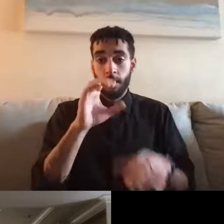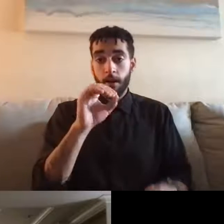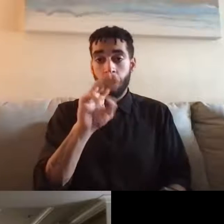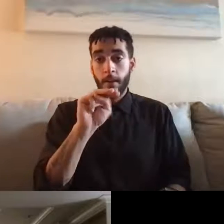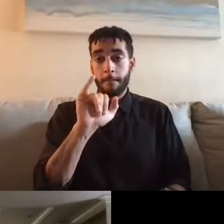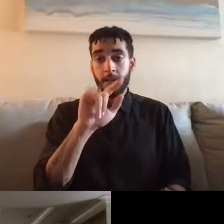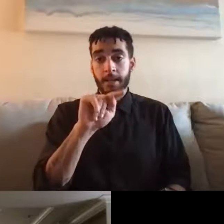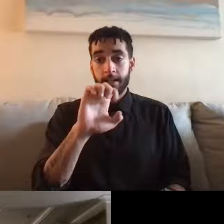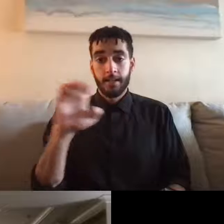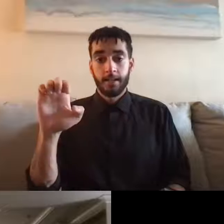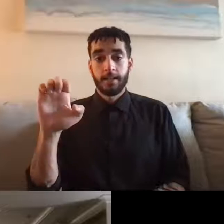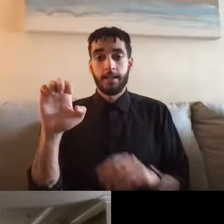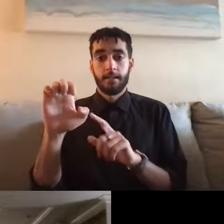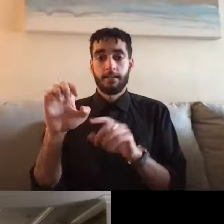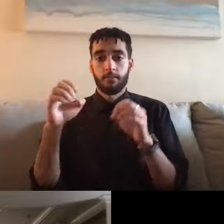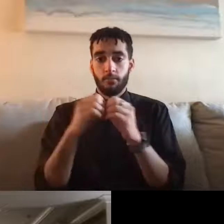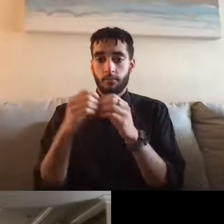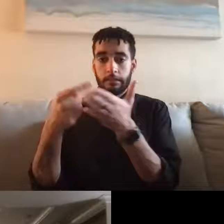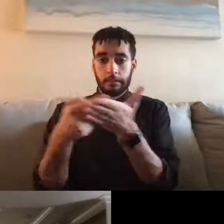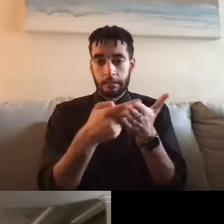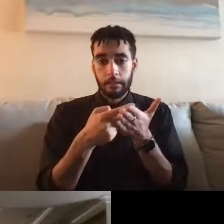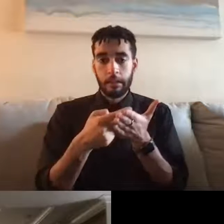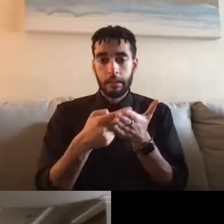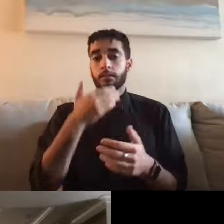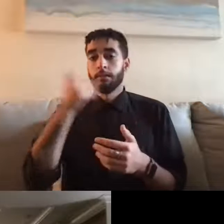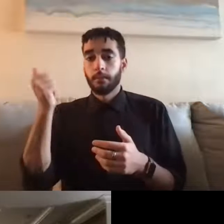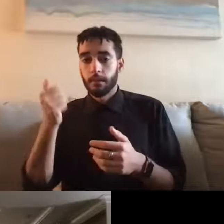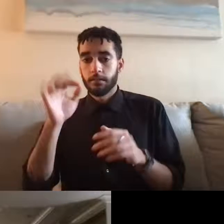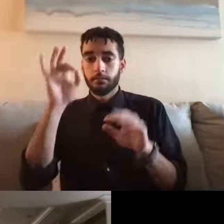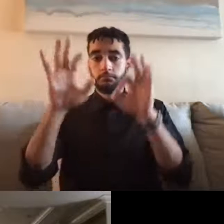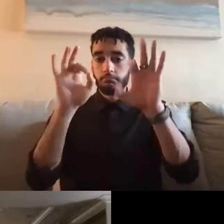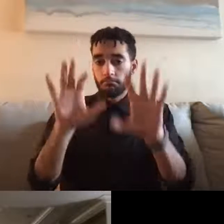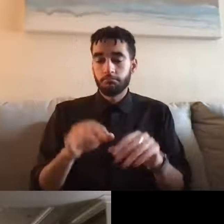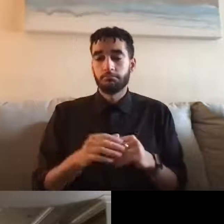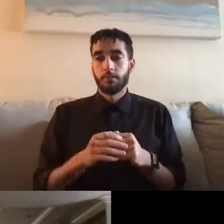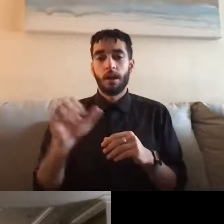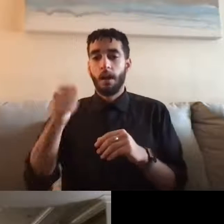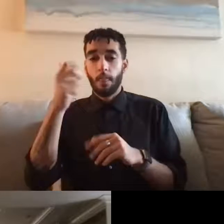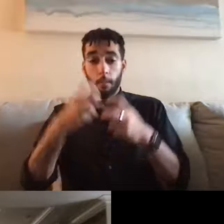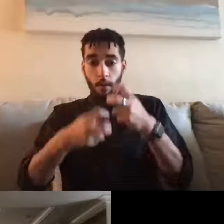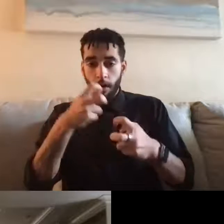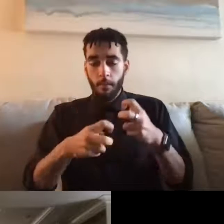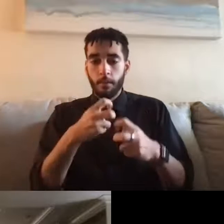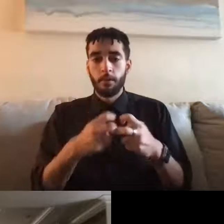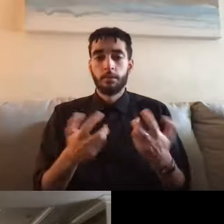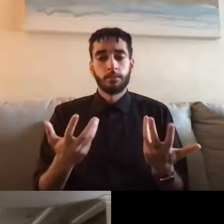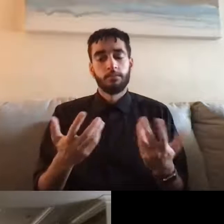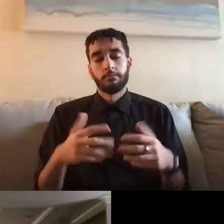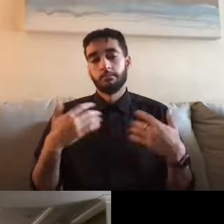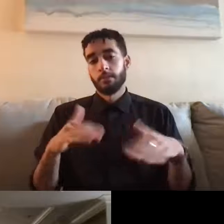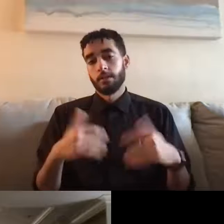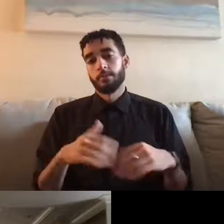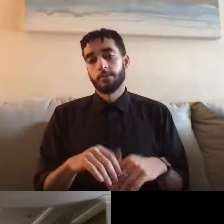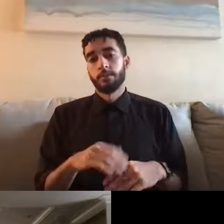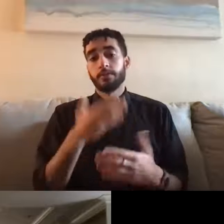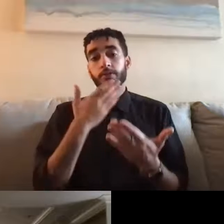we'll bring best practices, bring issues to the attention of the state government, so that the great state